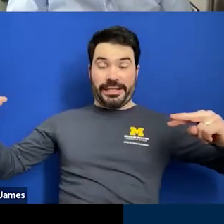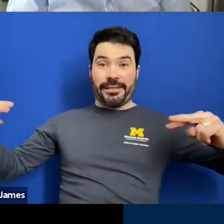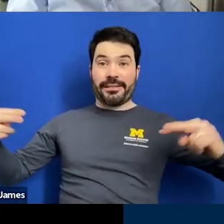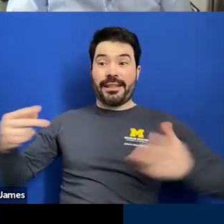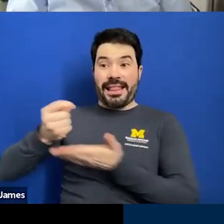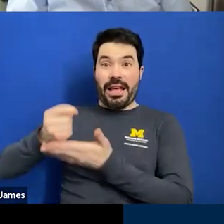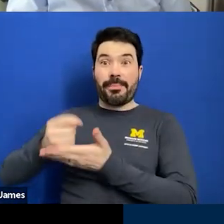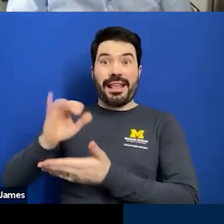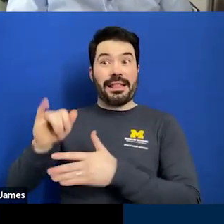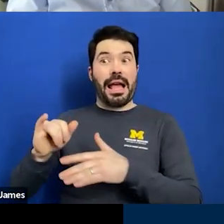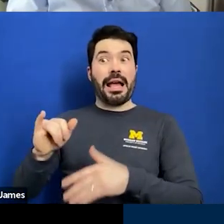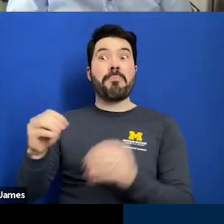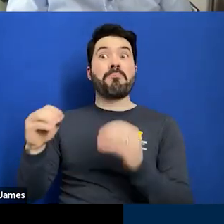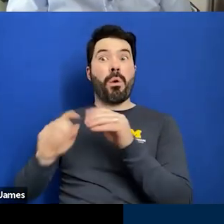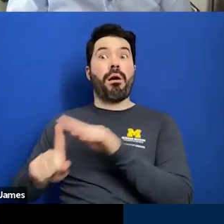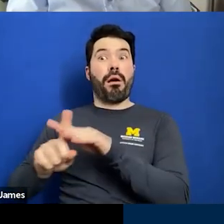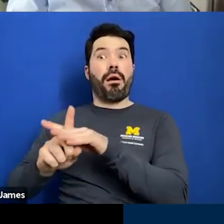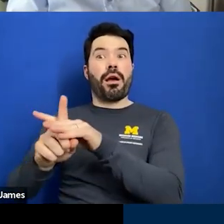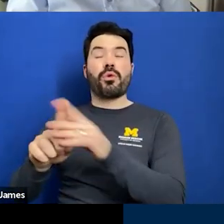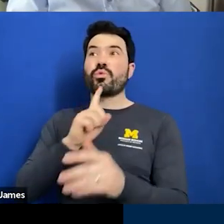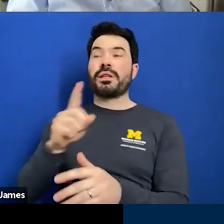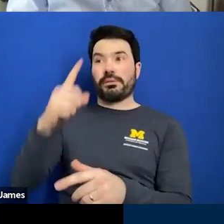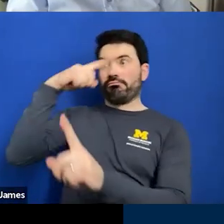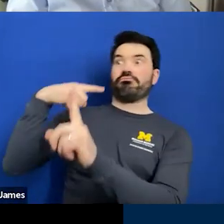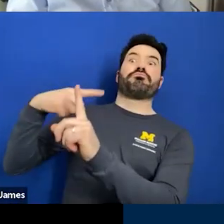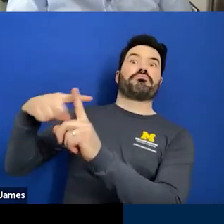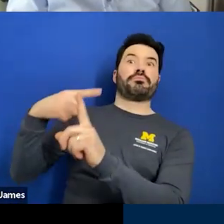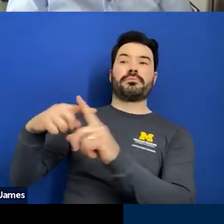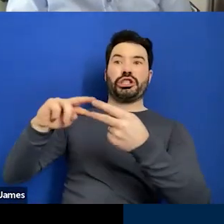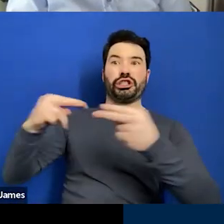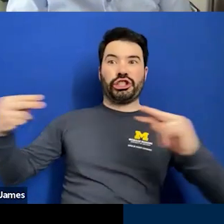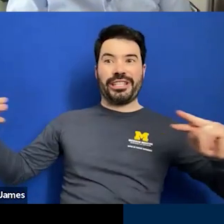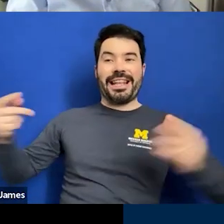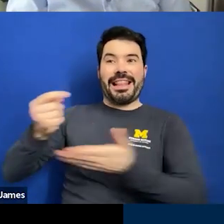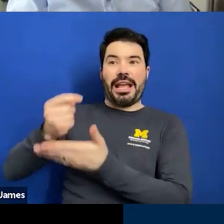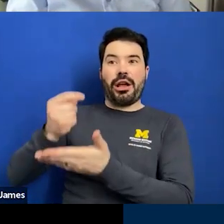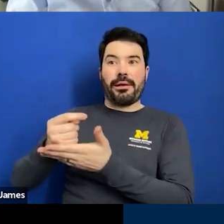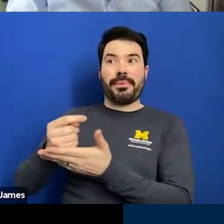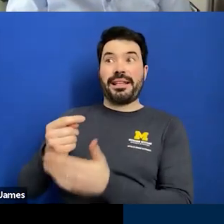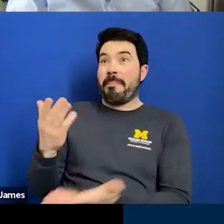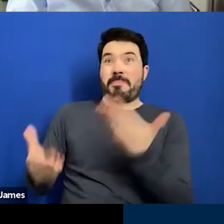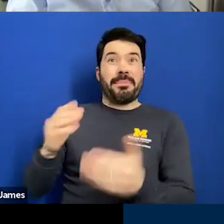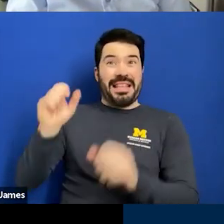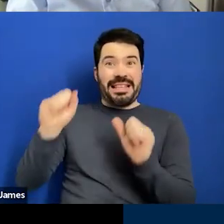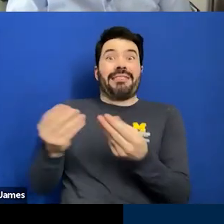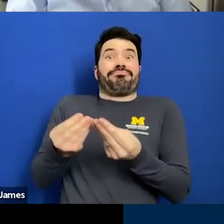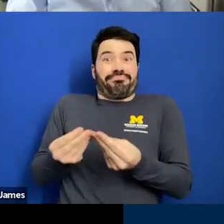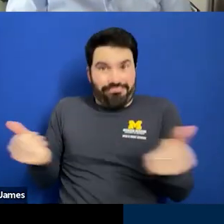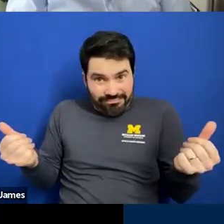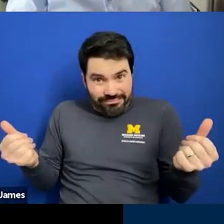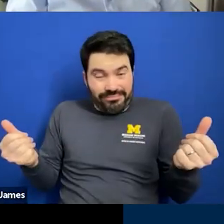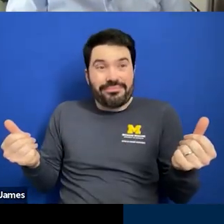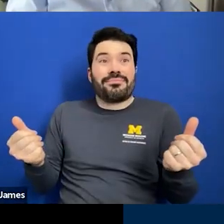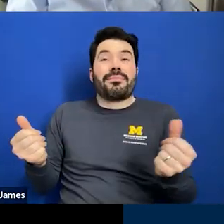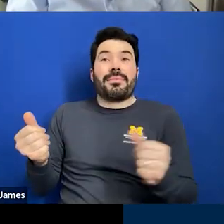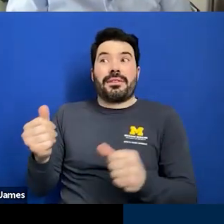extremely promising gene therapy trials that actually may well cure certain types of genetic hearing loss.